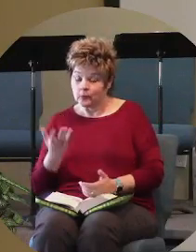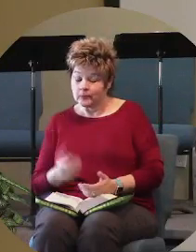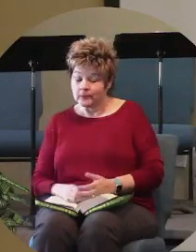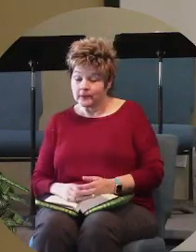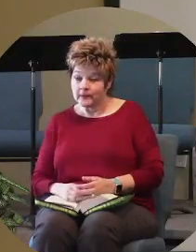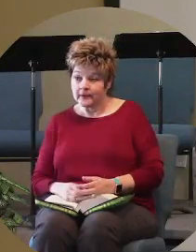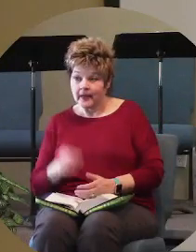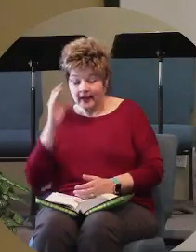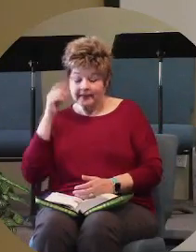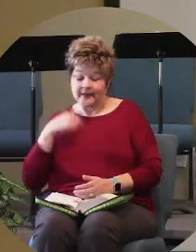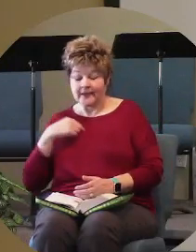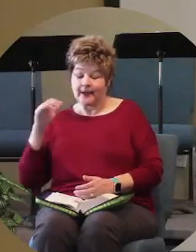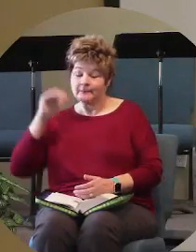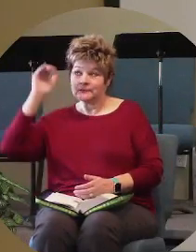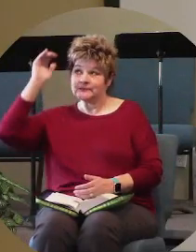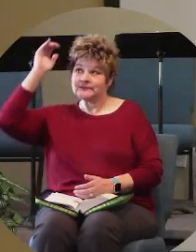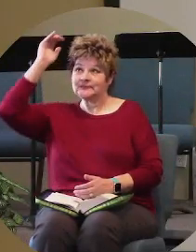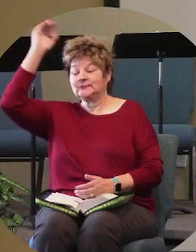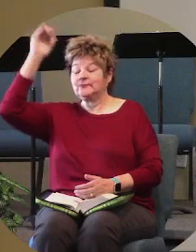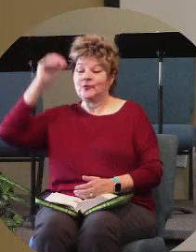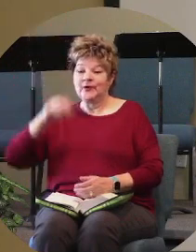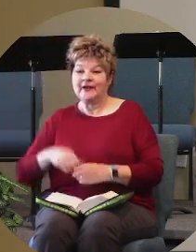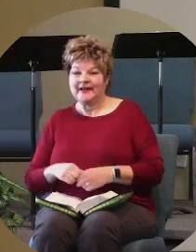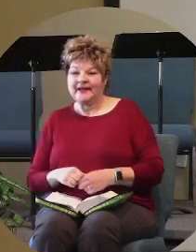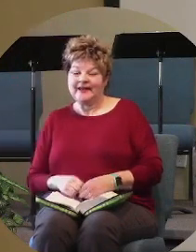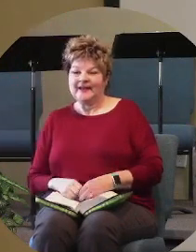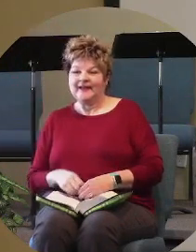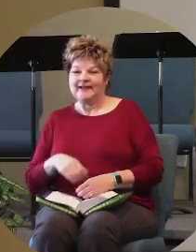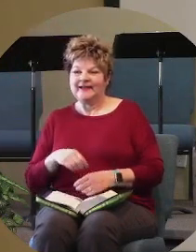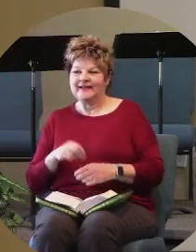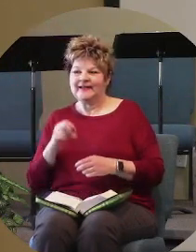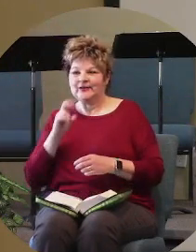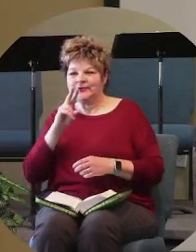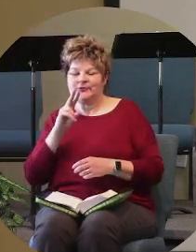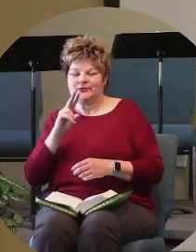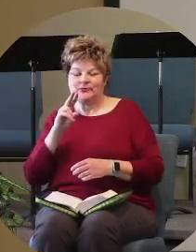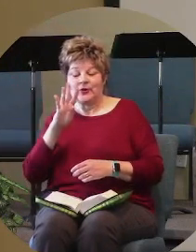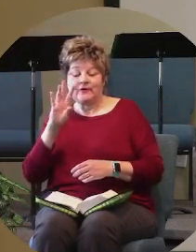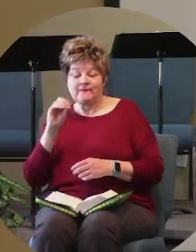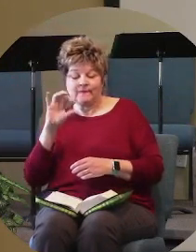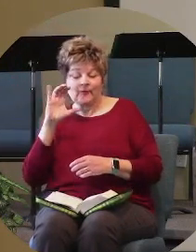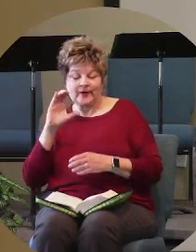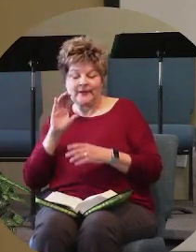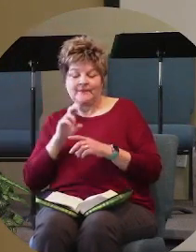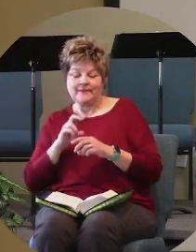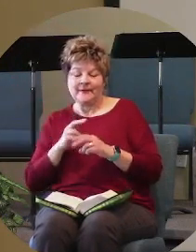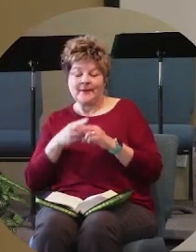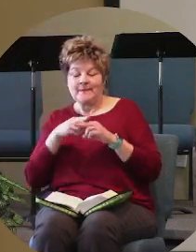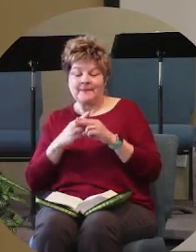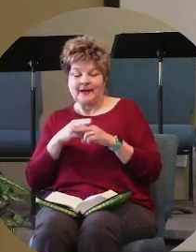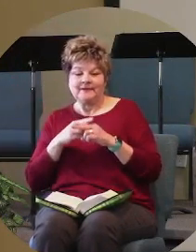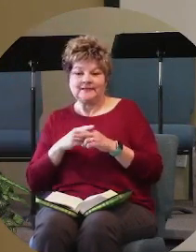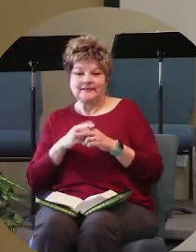I think I'm 6'4", 240 pounds, and just muscle bound, and I can run a 4-minute mile.